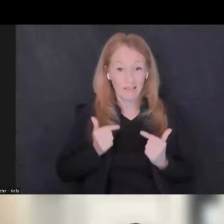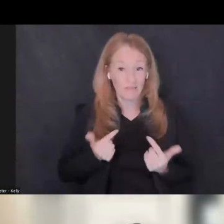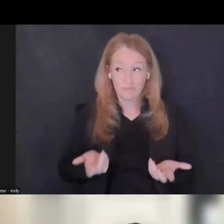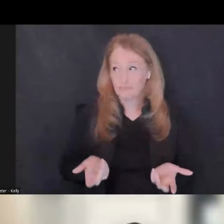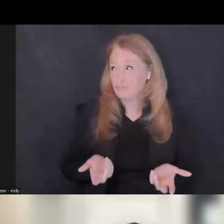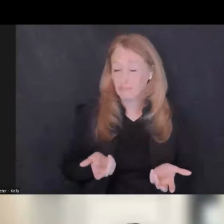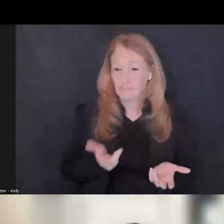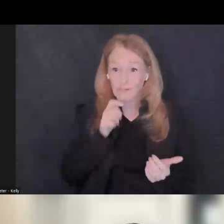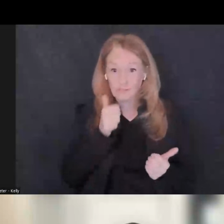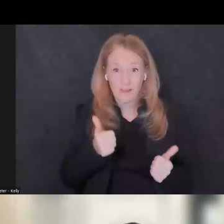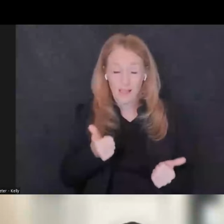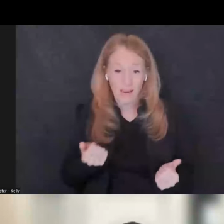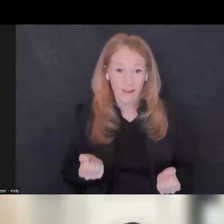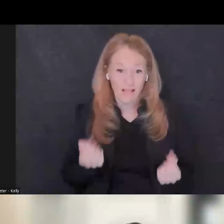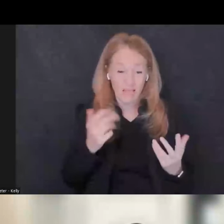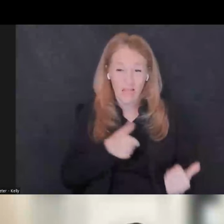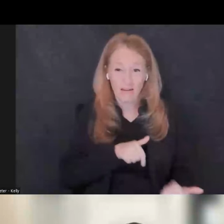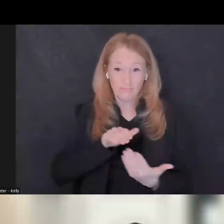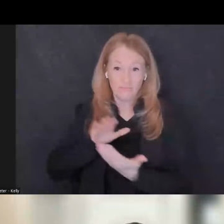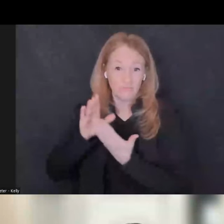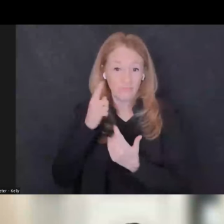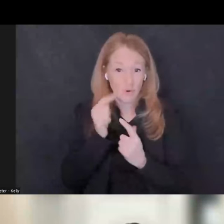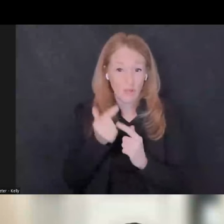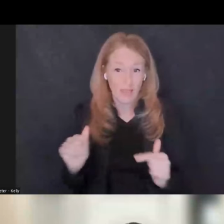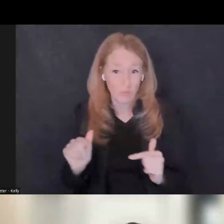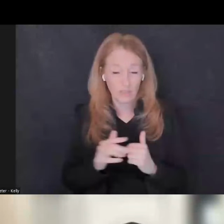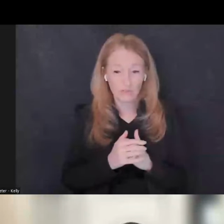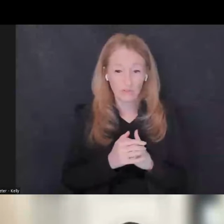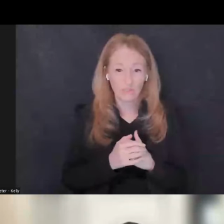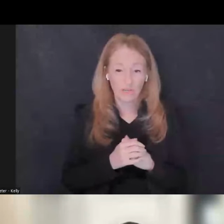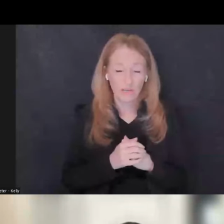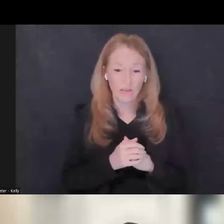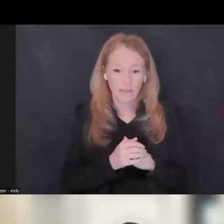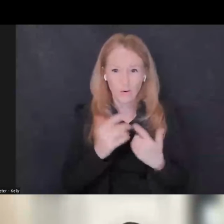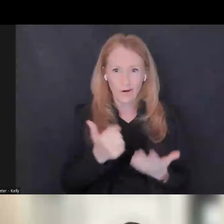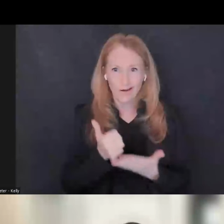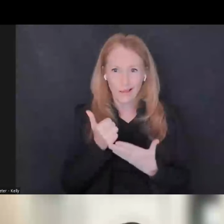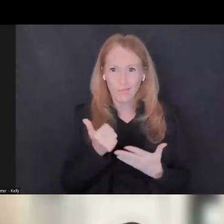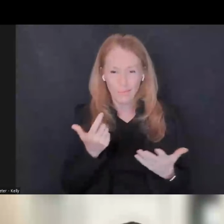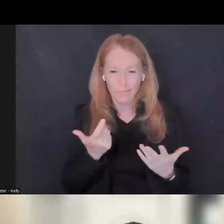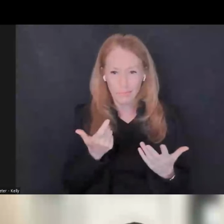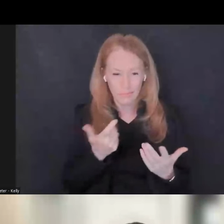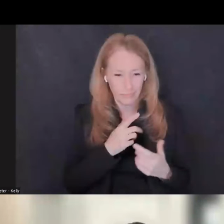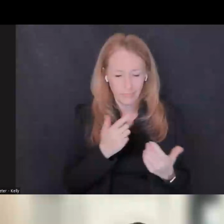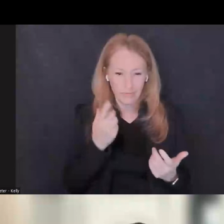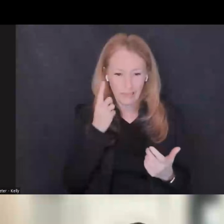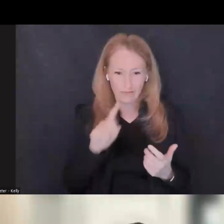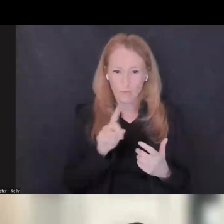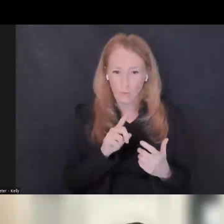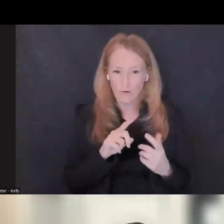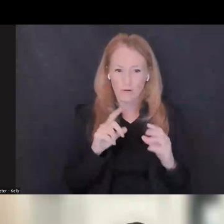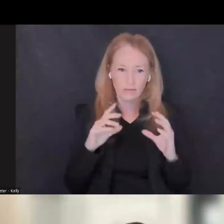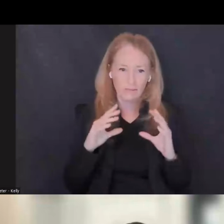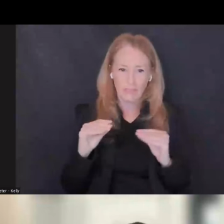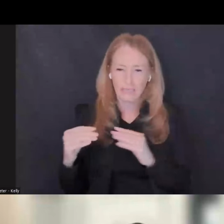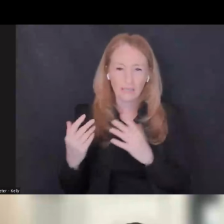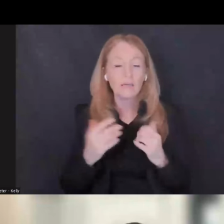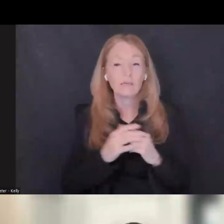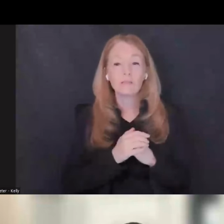key mechanism for help and for help seeking. So we have to consider these, and we have to consider that